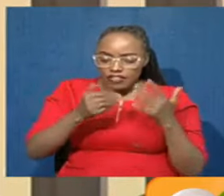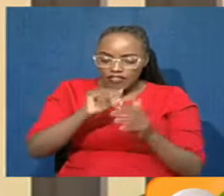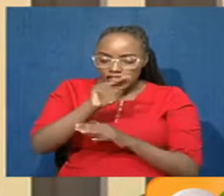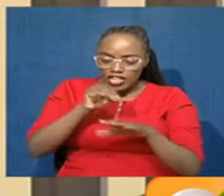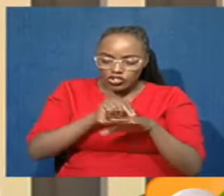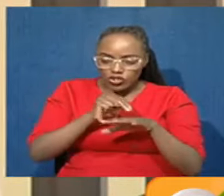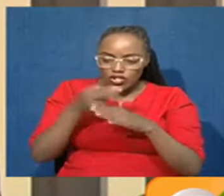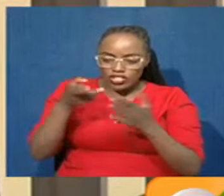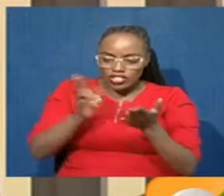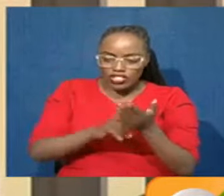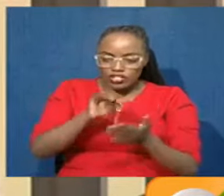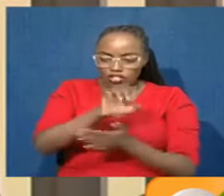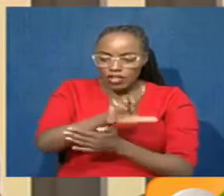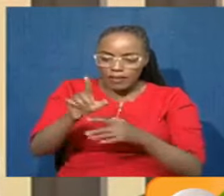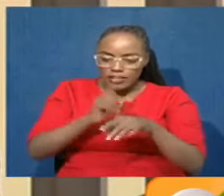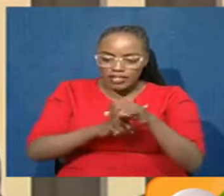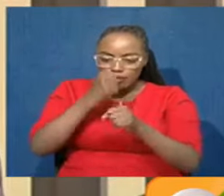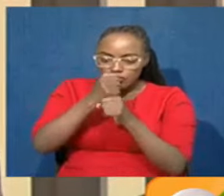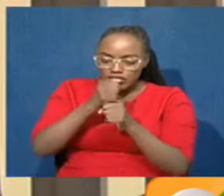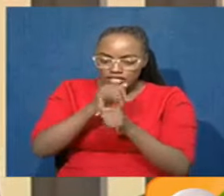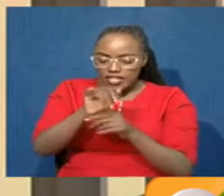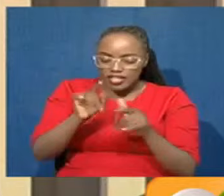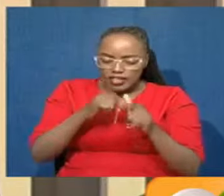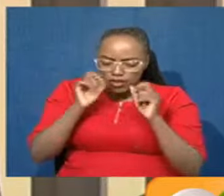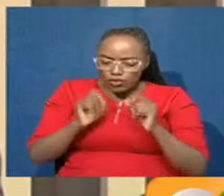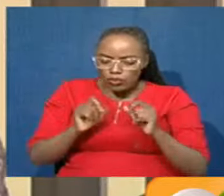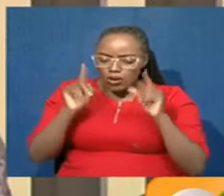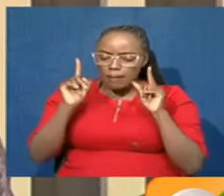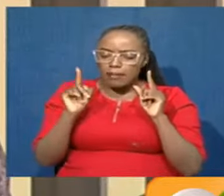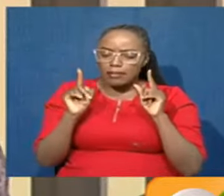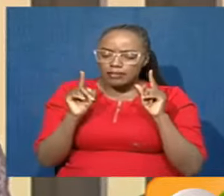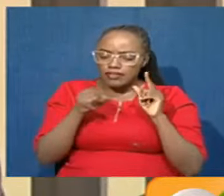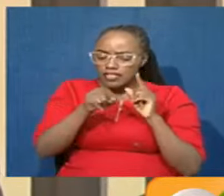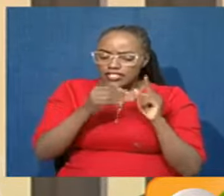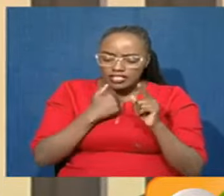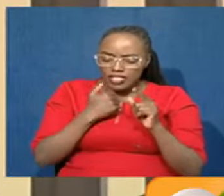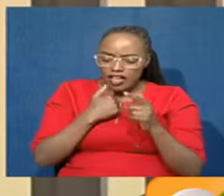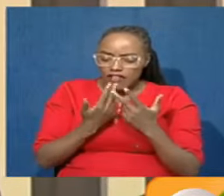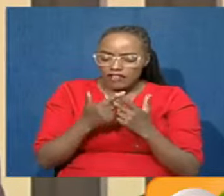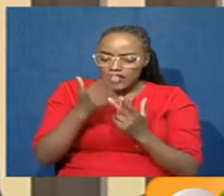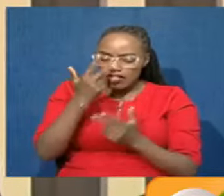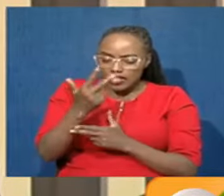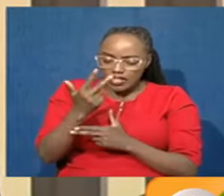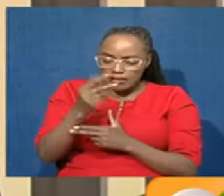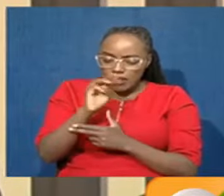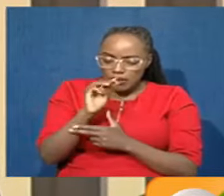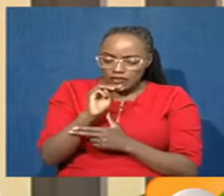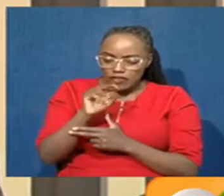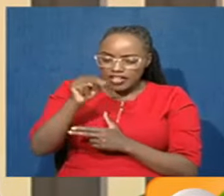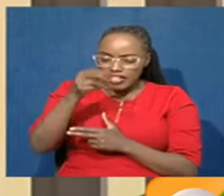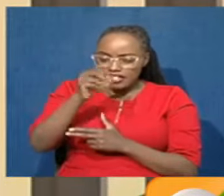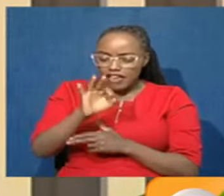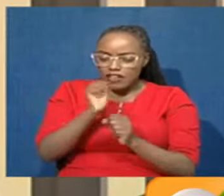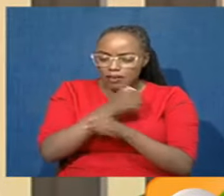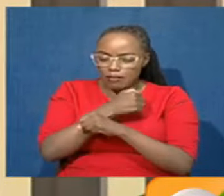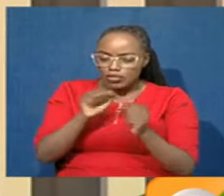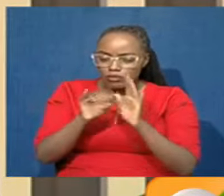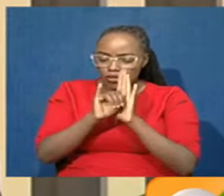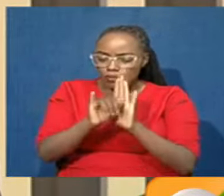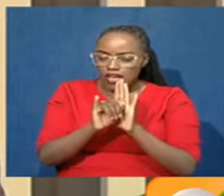Bureau. Mm-hmm. So when we did that, we realized that there were about 3 million members of NHIF who could not be